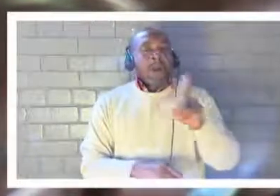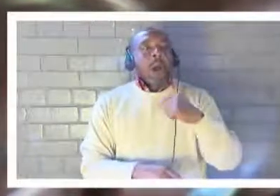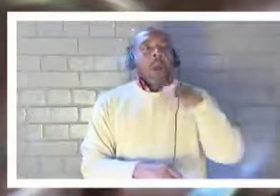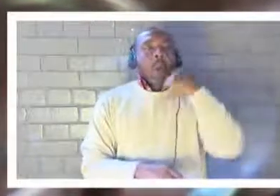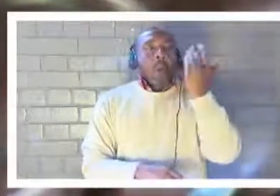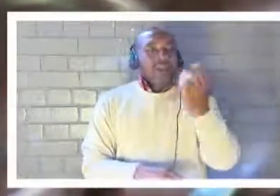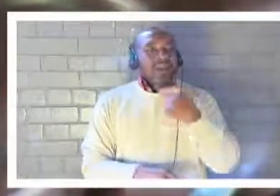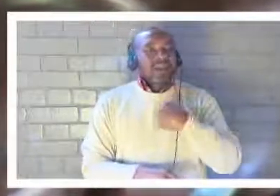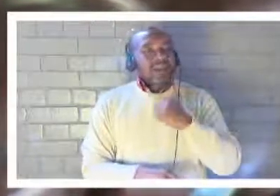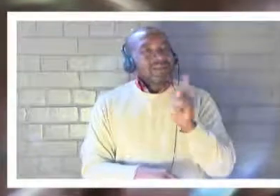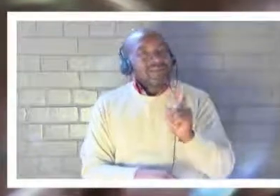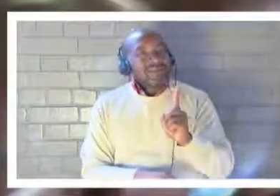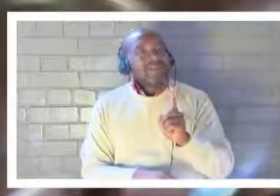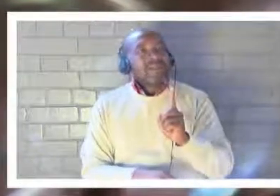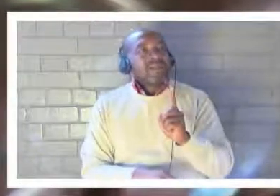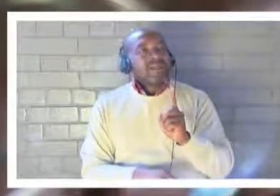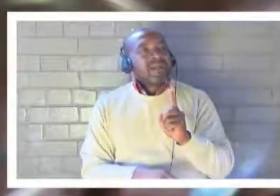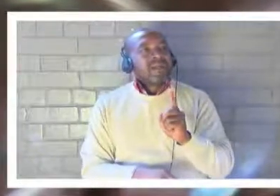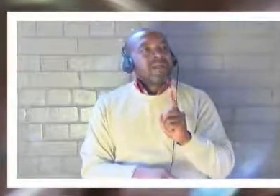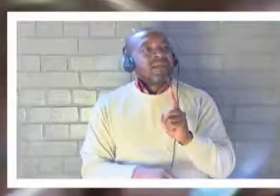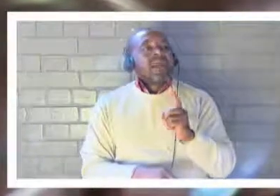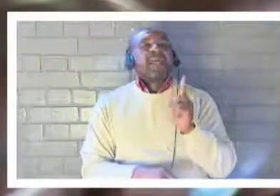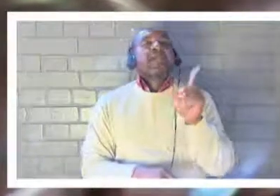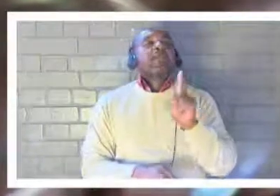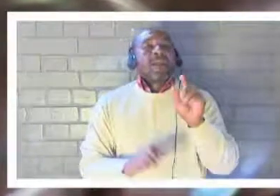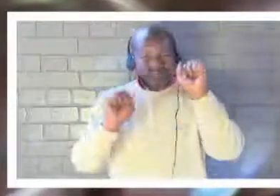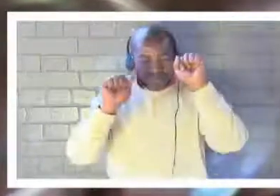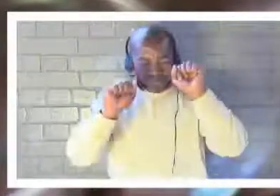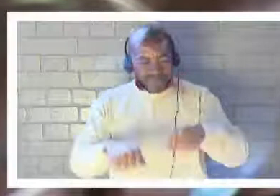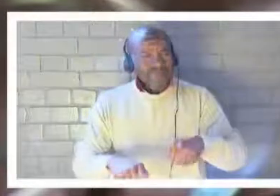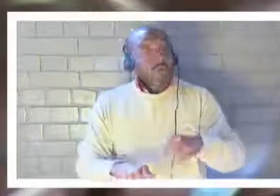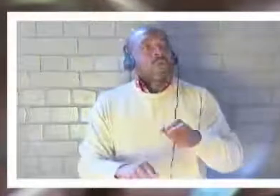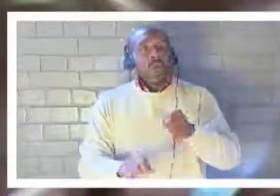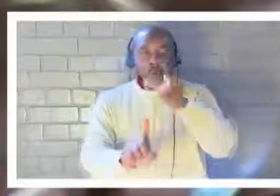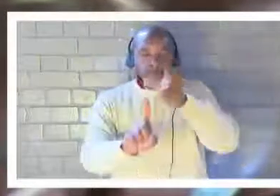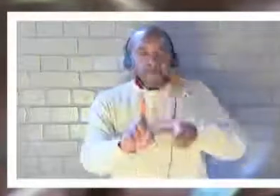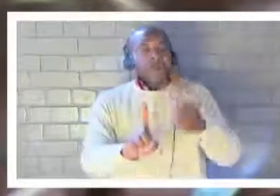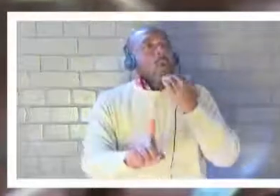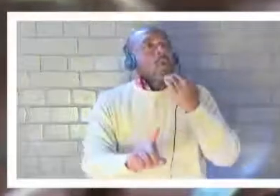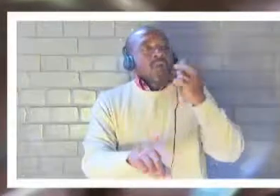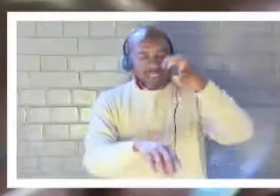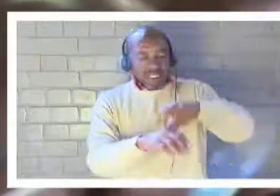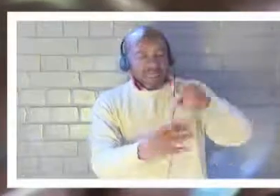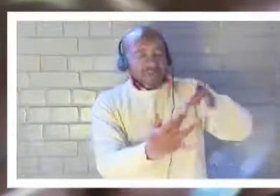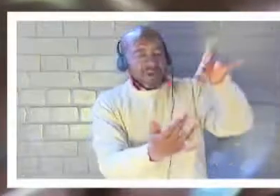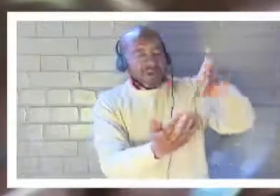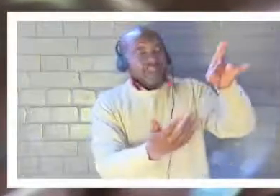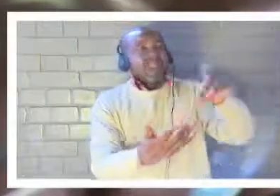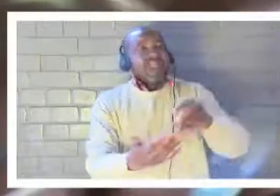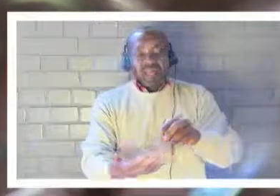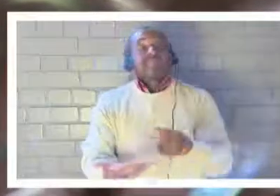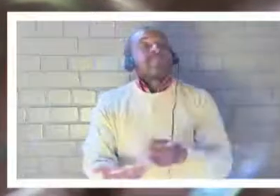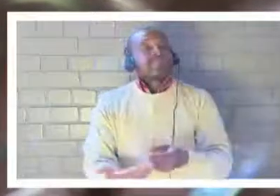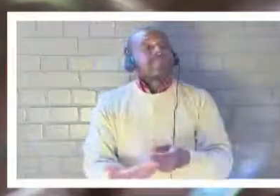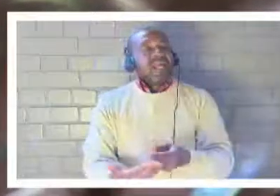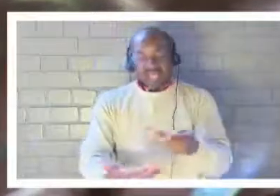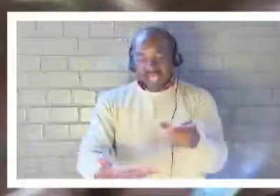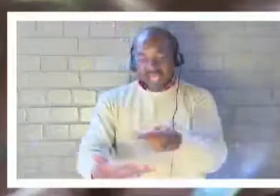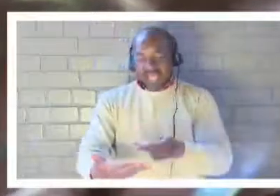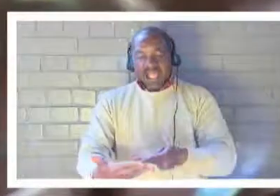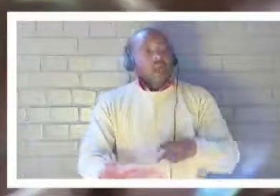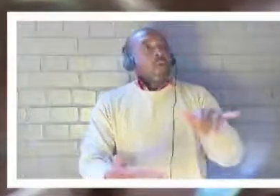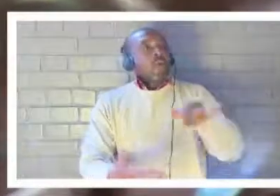possibility of appointing young artisans from FET colleges nor technicons, there seemed to